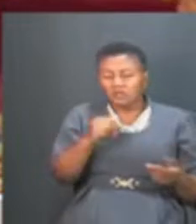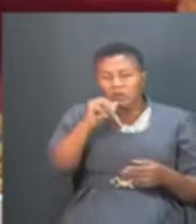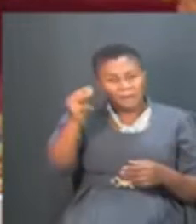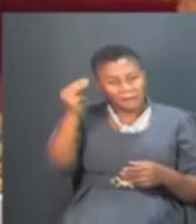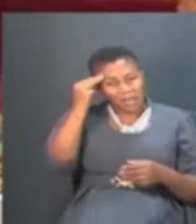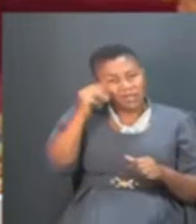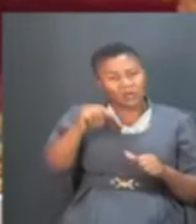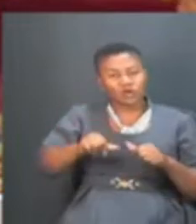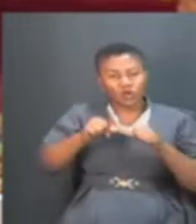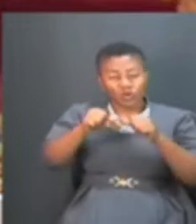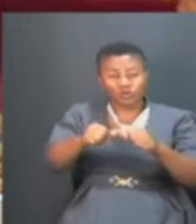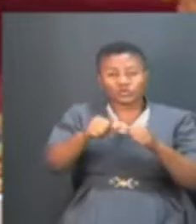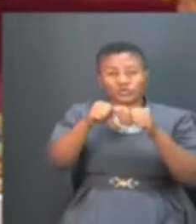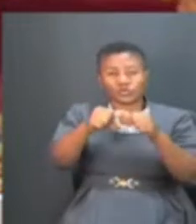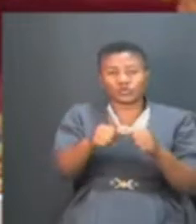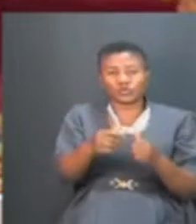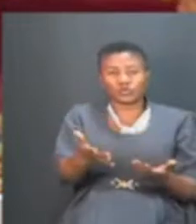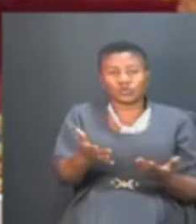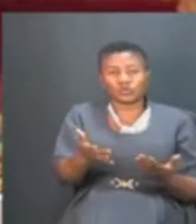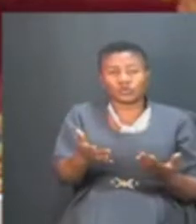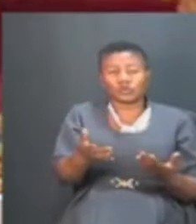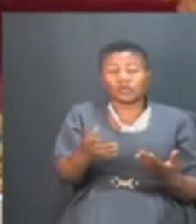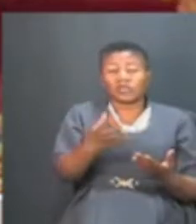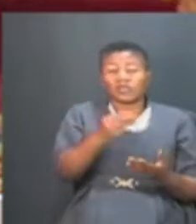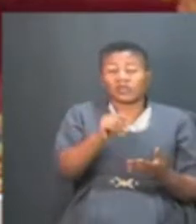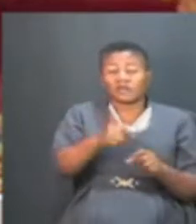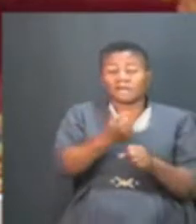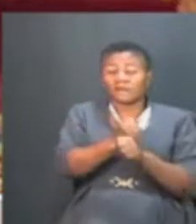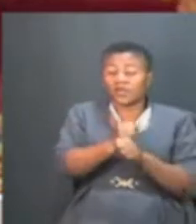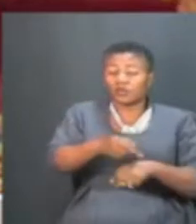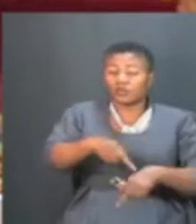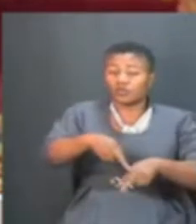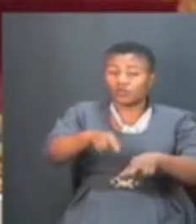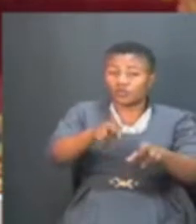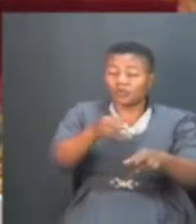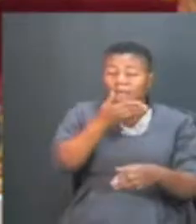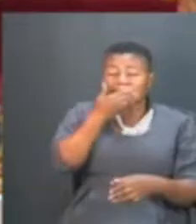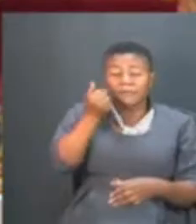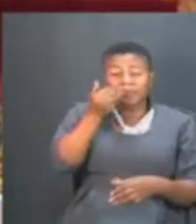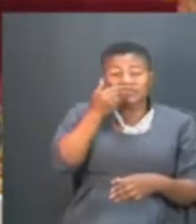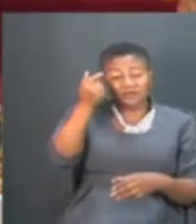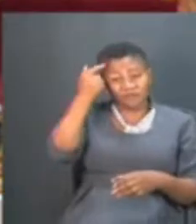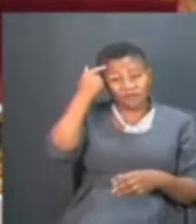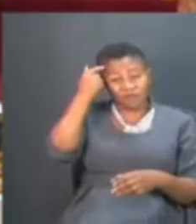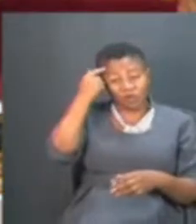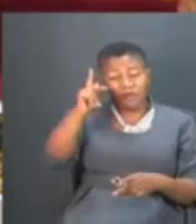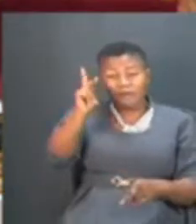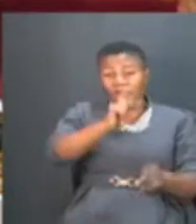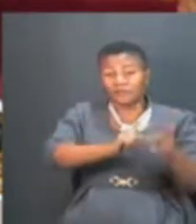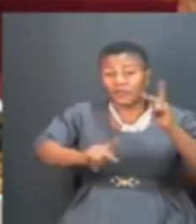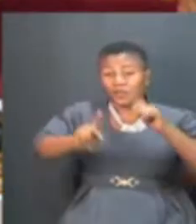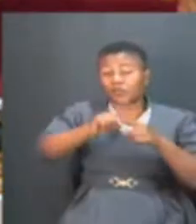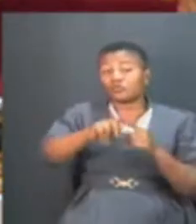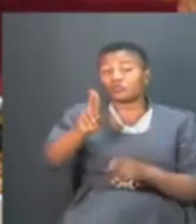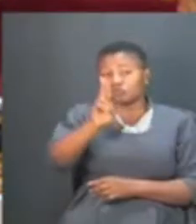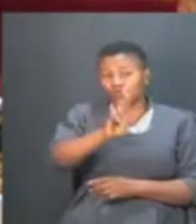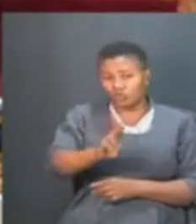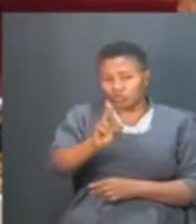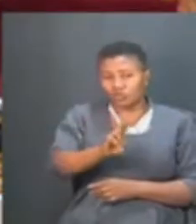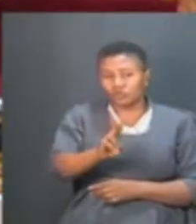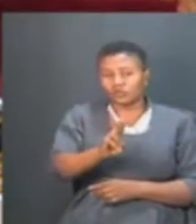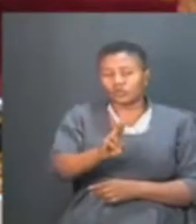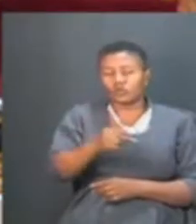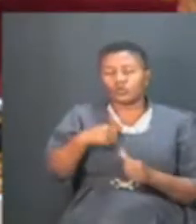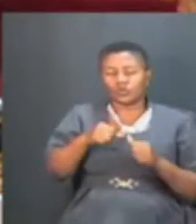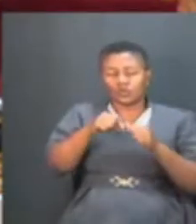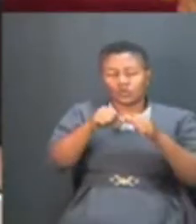terrible sections motorable for the public, and we appreciate those contractors, and we would continue to work to make sure